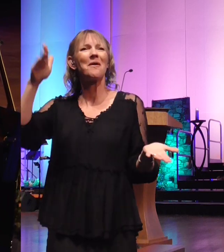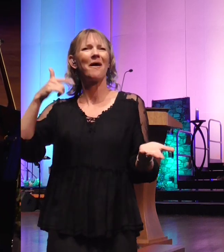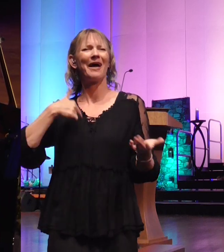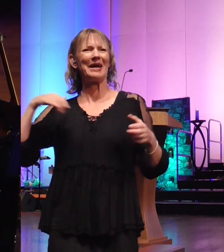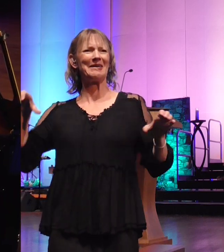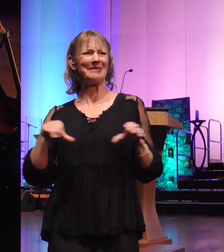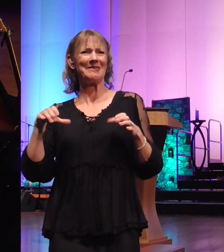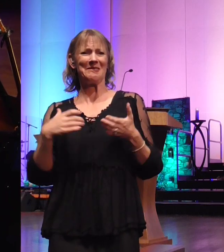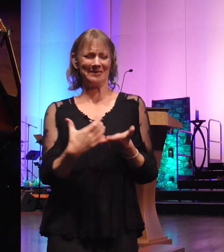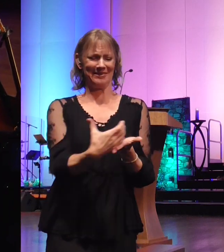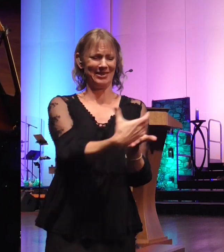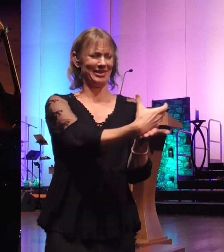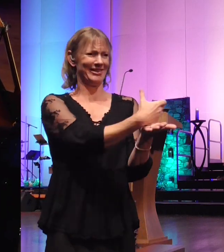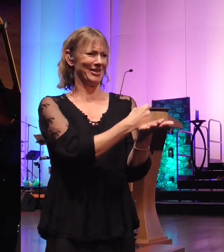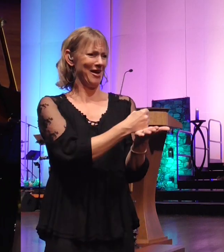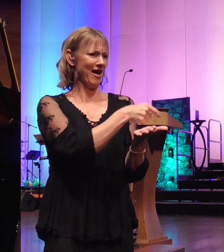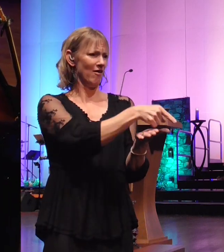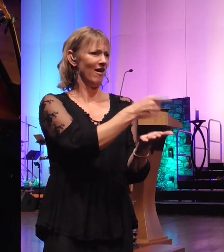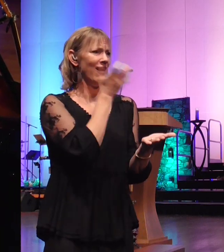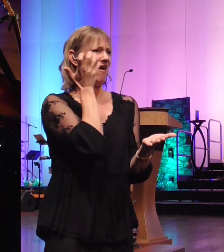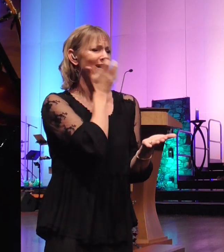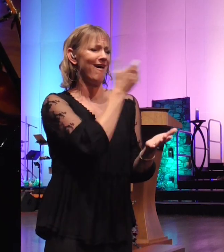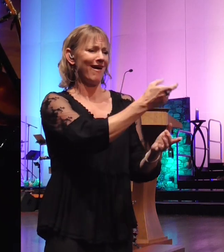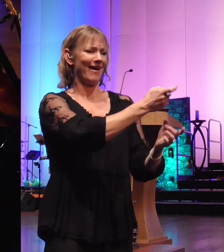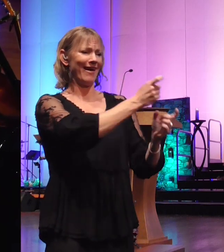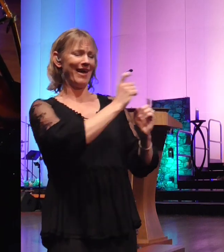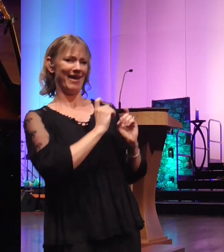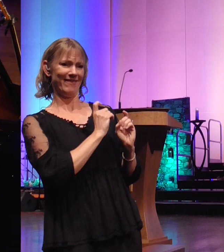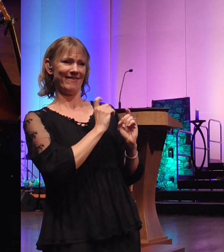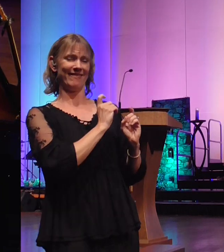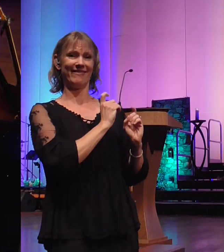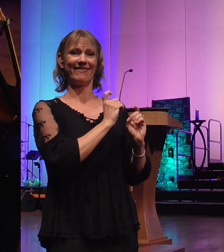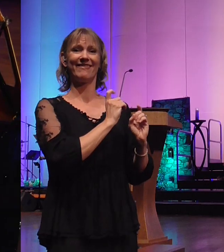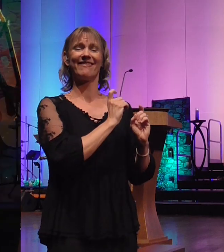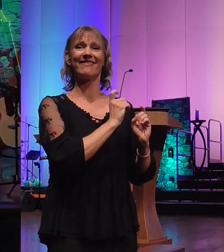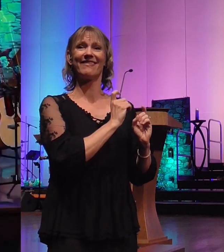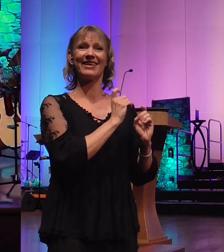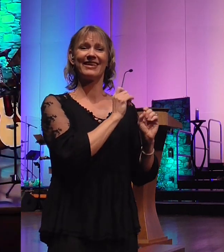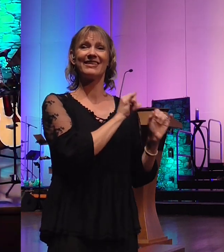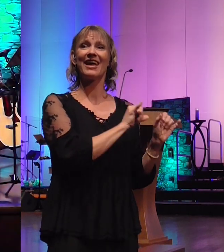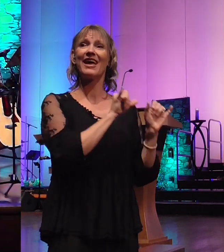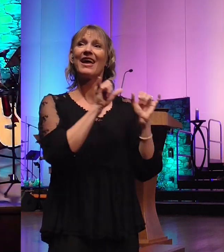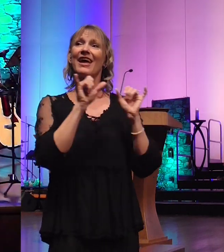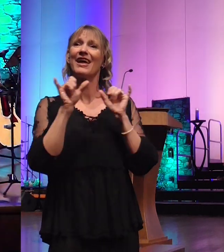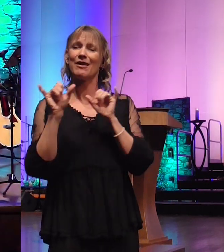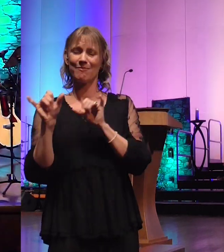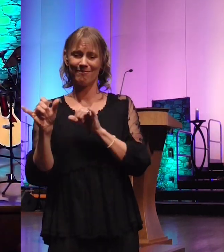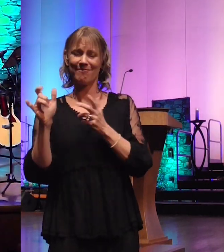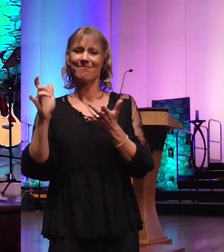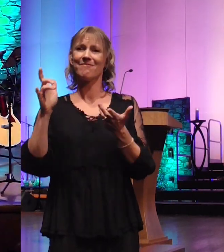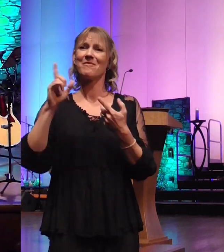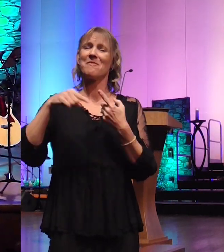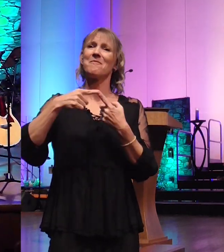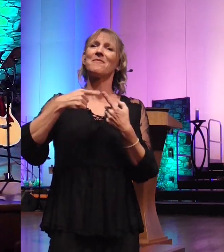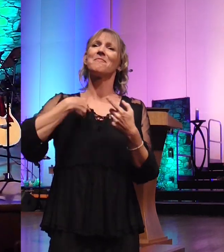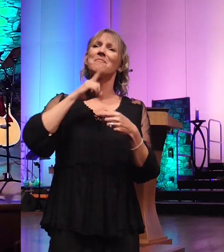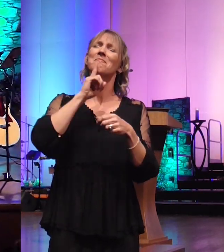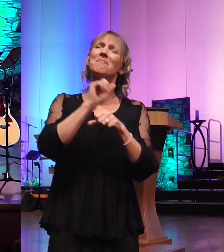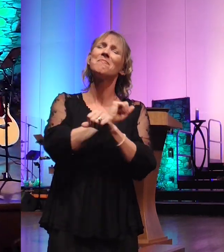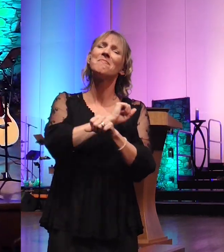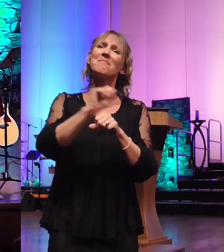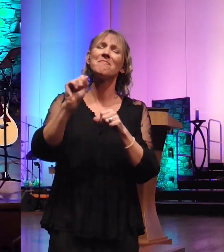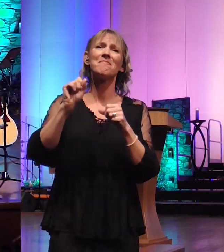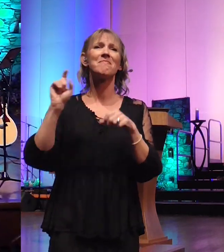deserve such a gift as the day I found my way